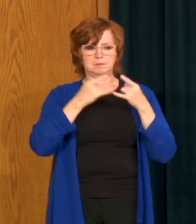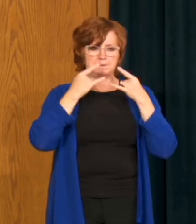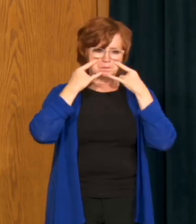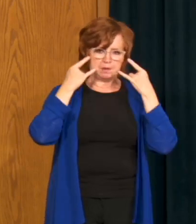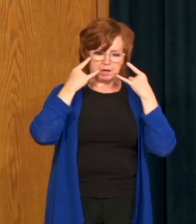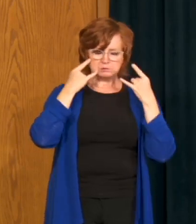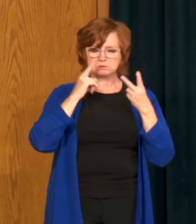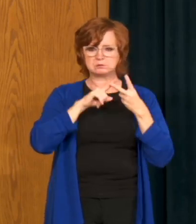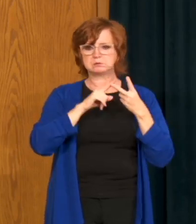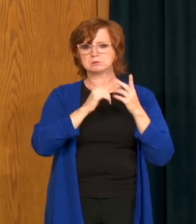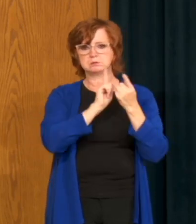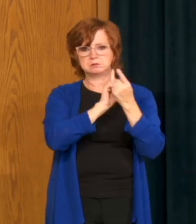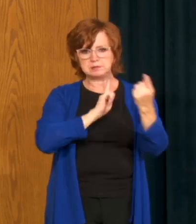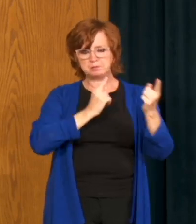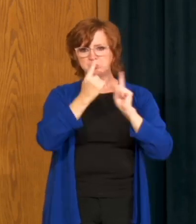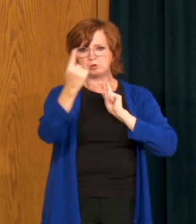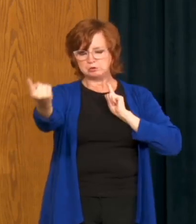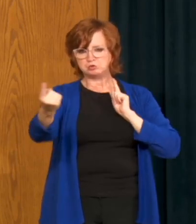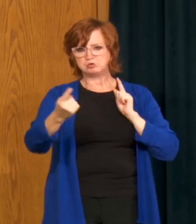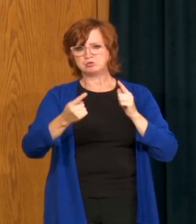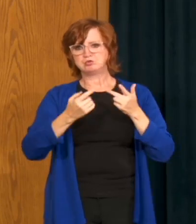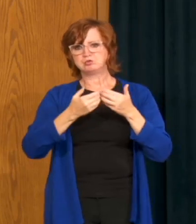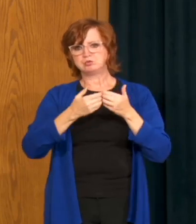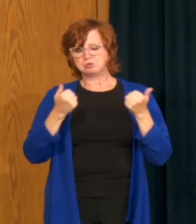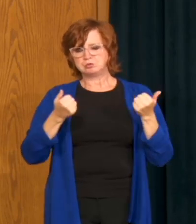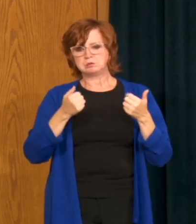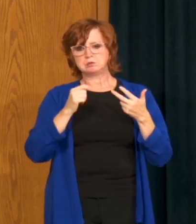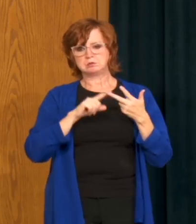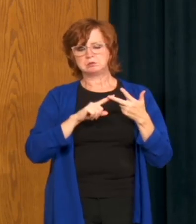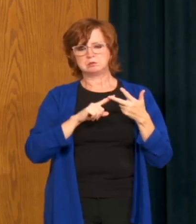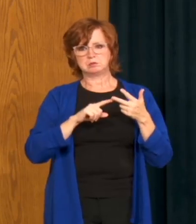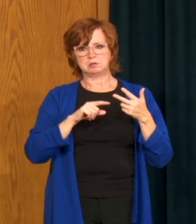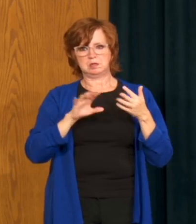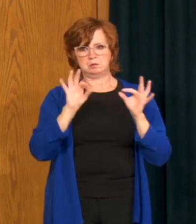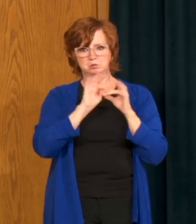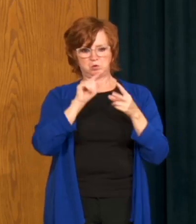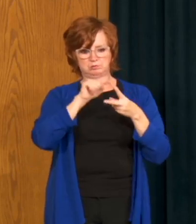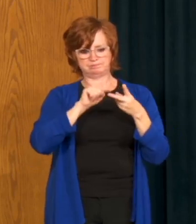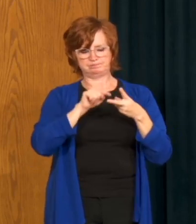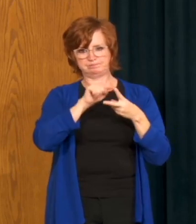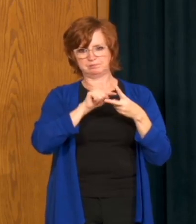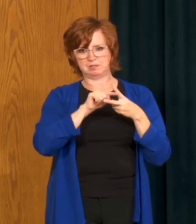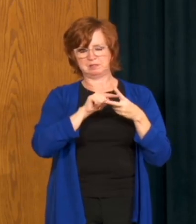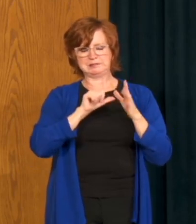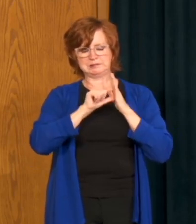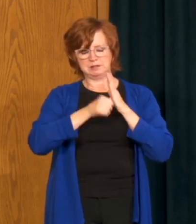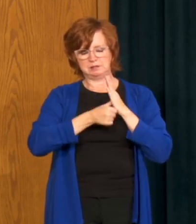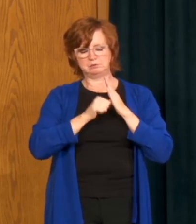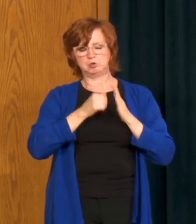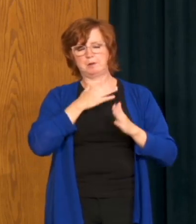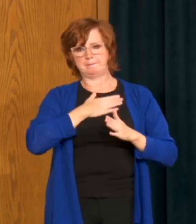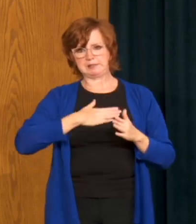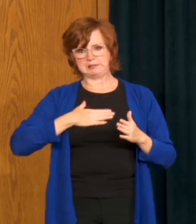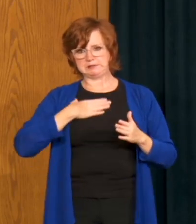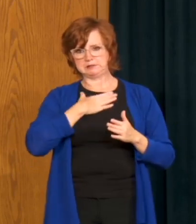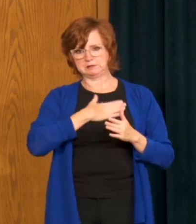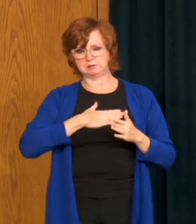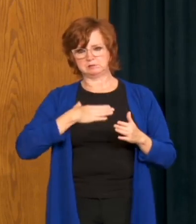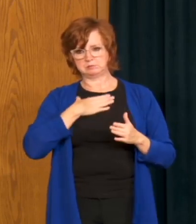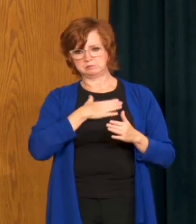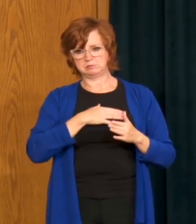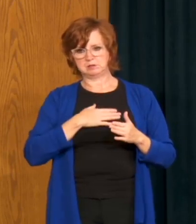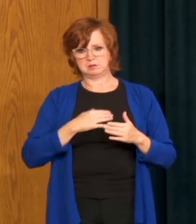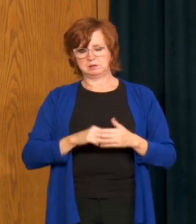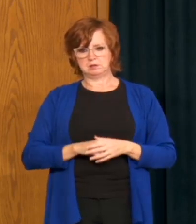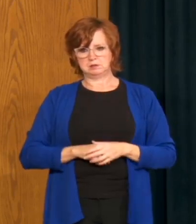use if you can't maintain that 2-meter distance, are the first 2 layers, and I think we can't stress that enough. And that's because a